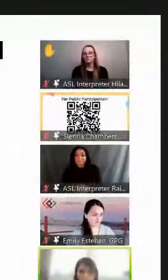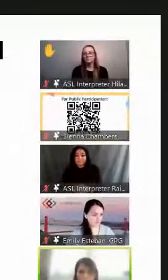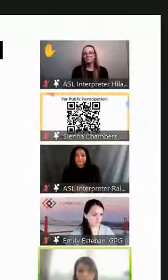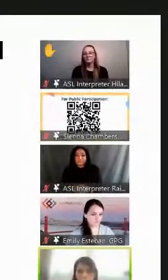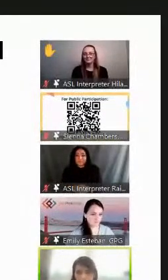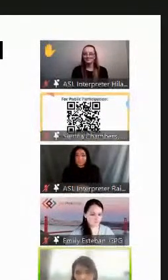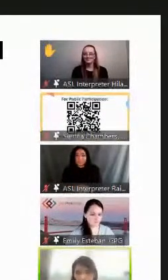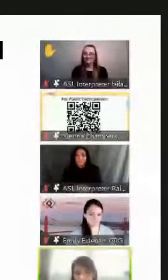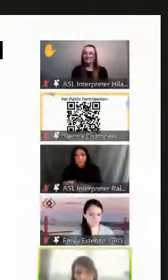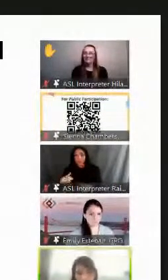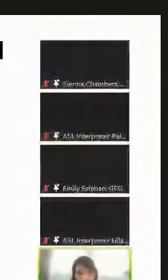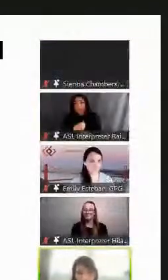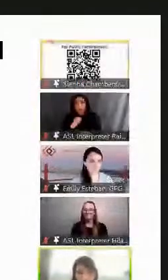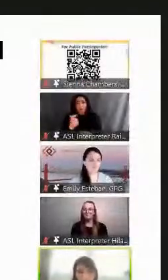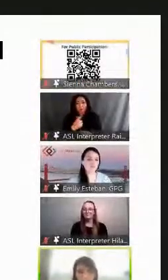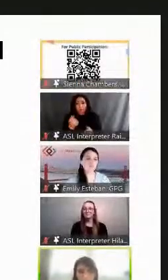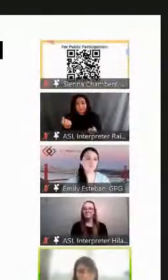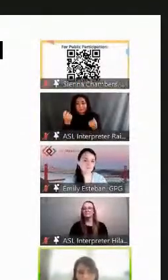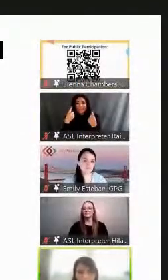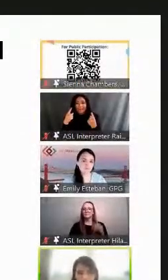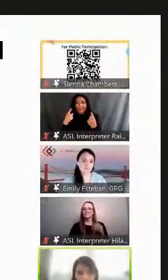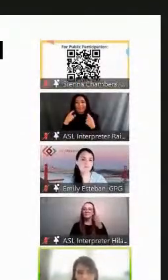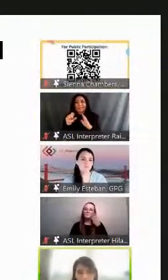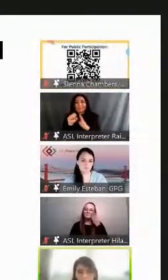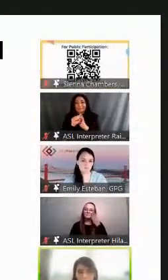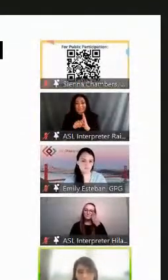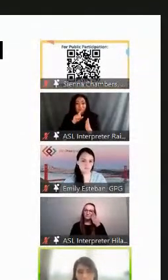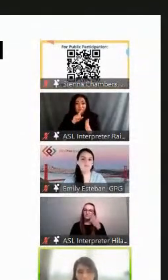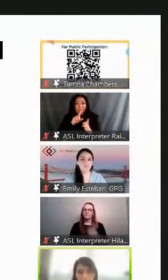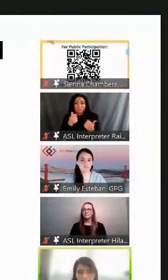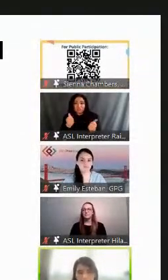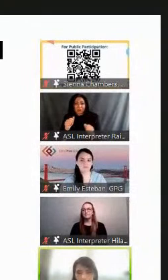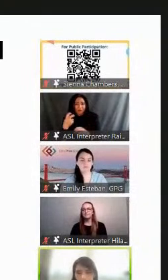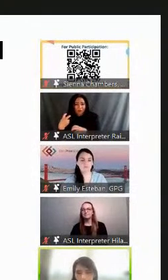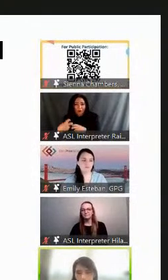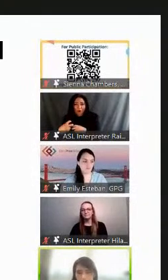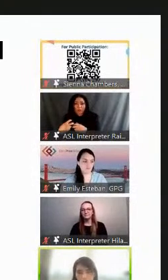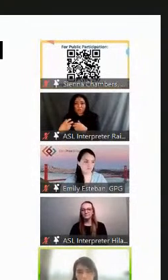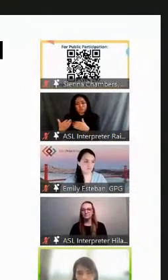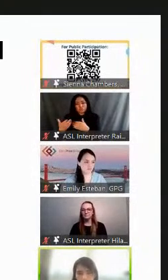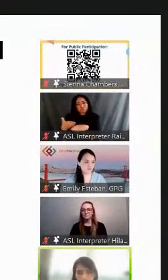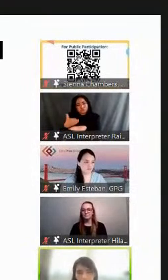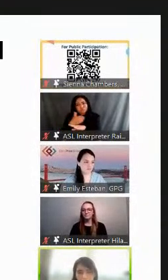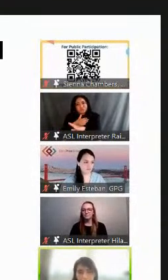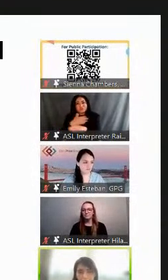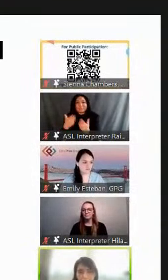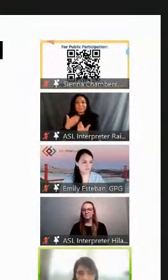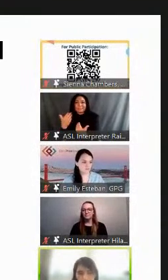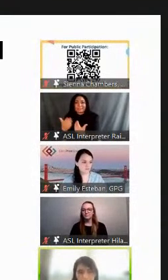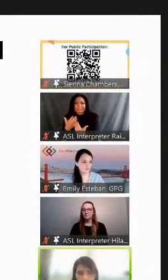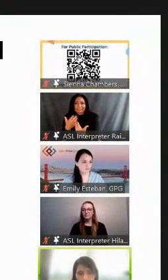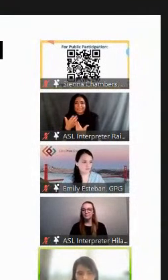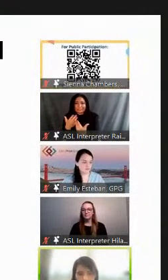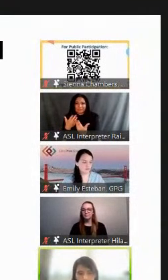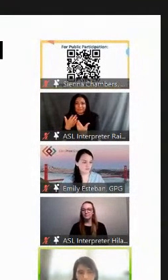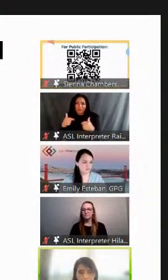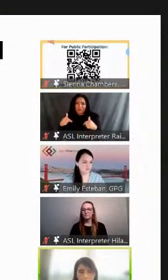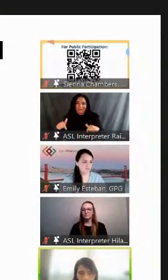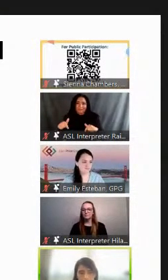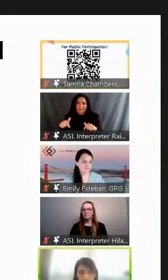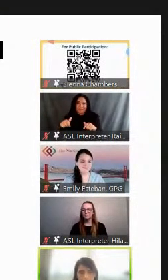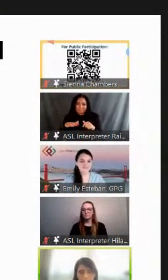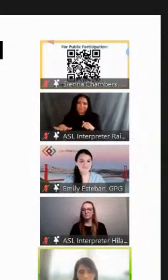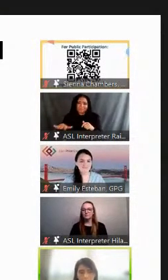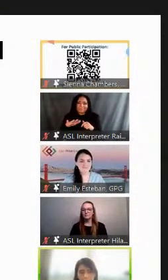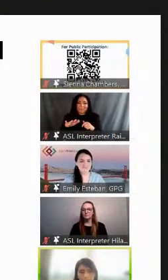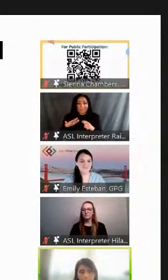and we all understand that the state is trying very hard to make things easier for the field, and it has been working